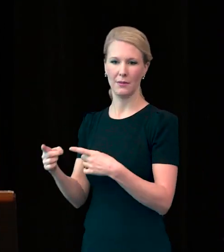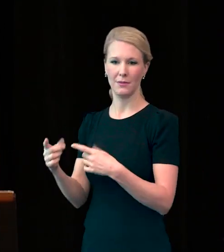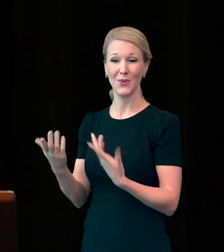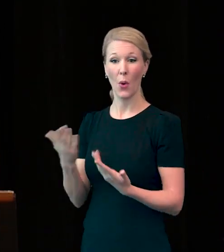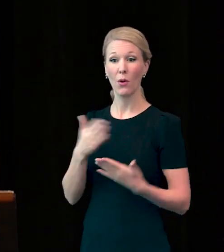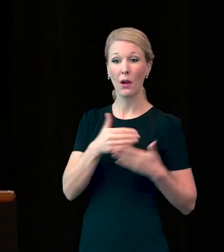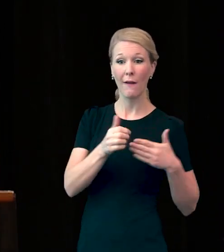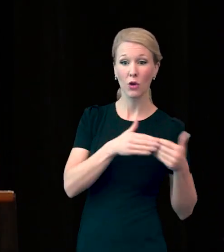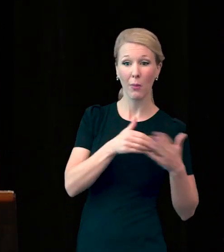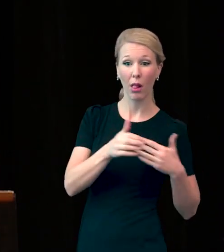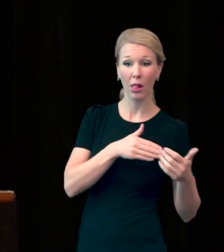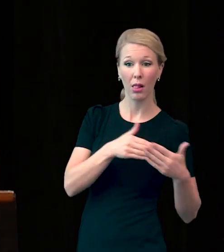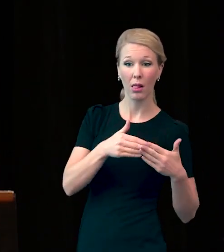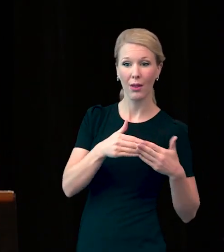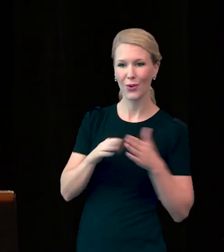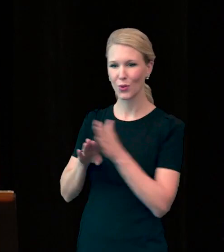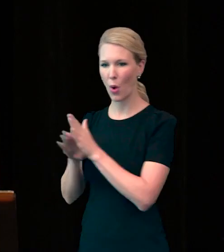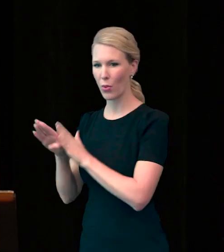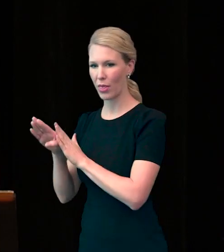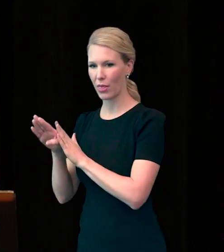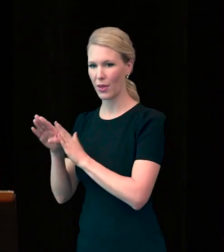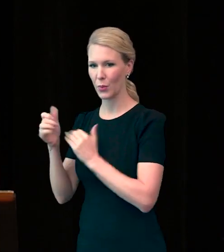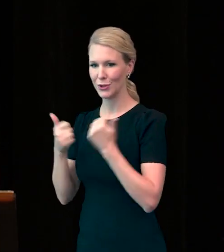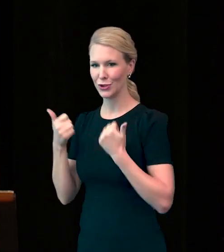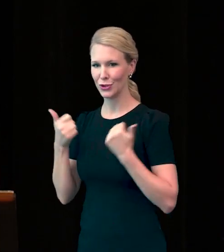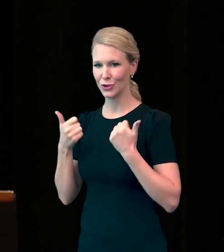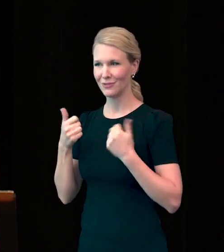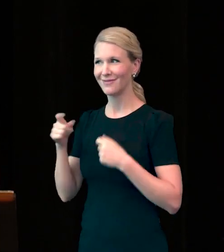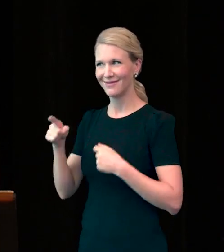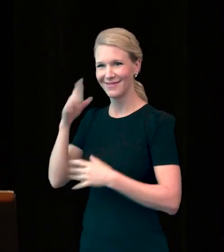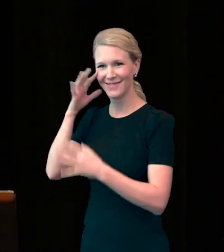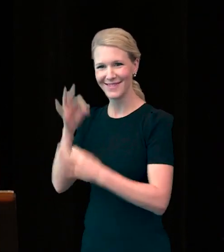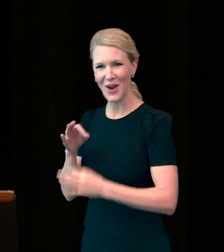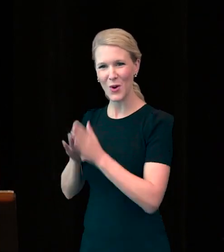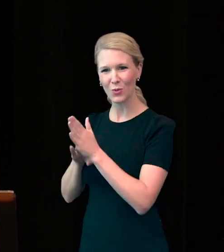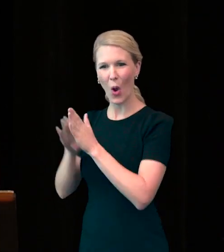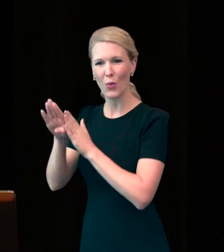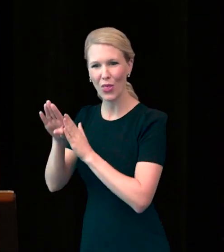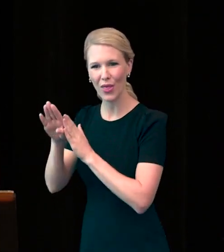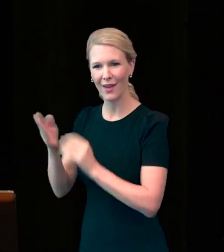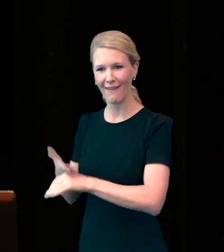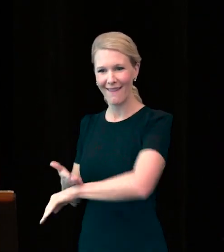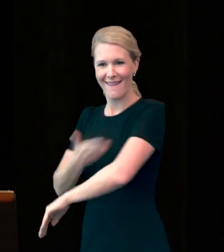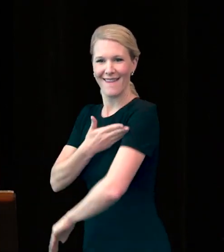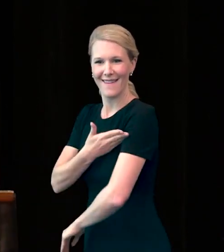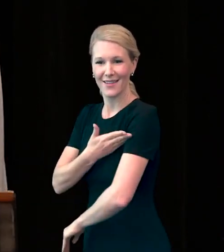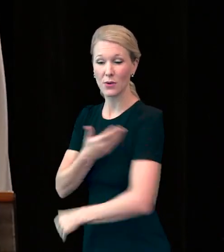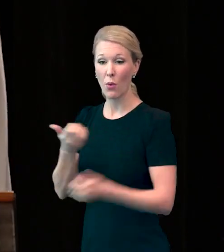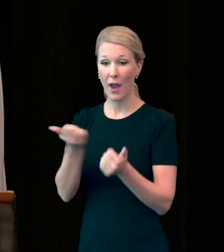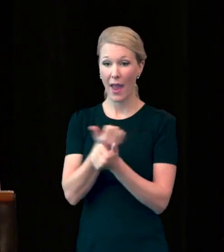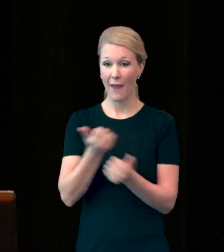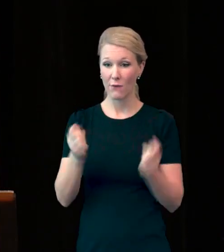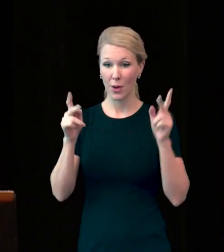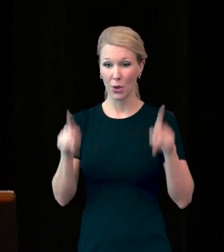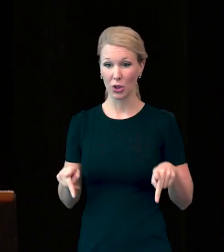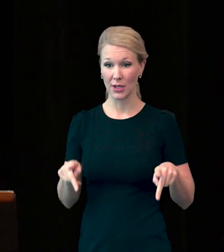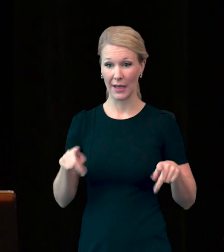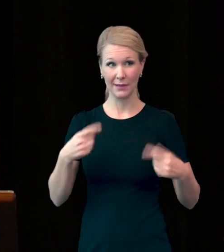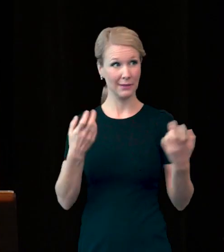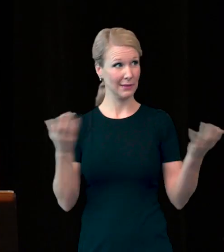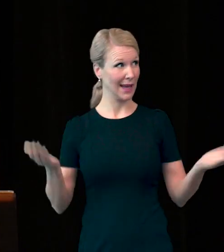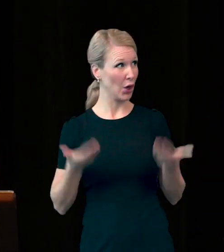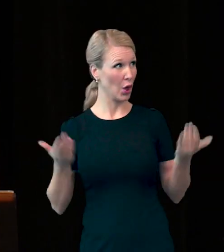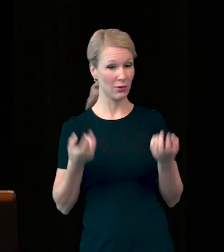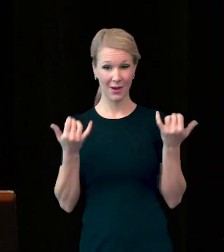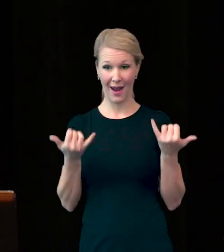or growth. Choose growth. Every person on this platform with me today has